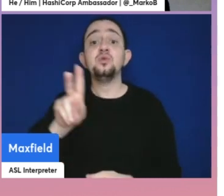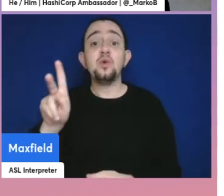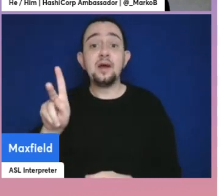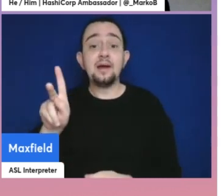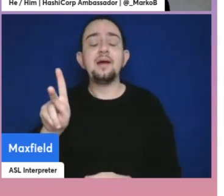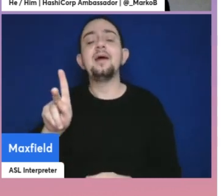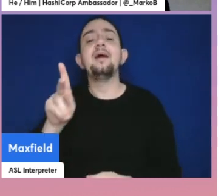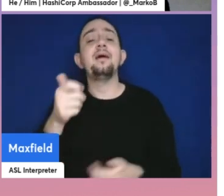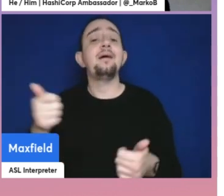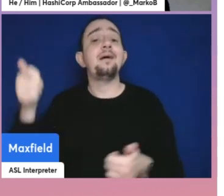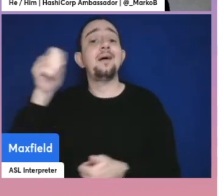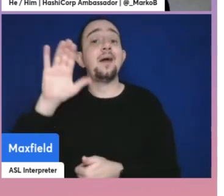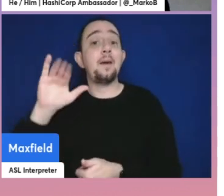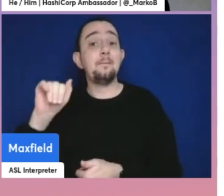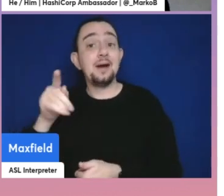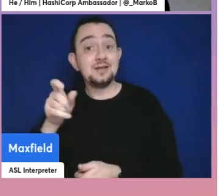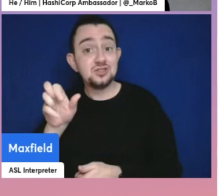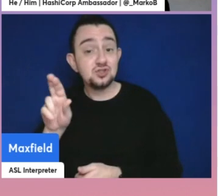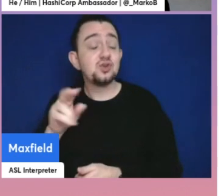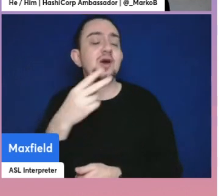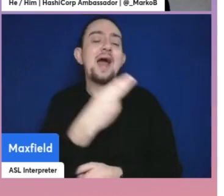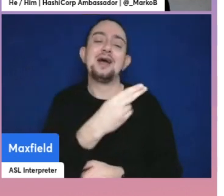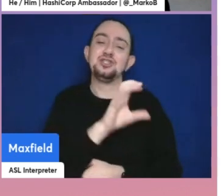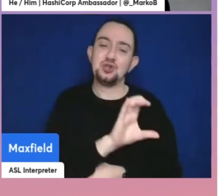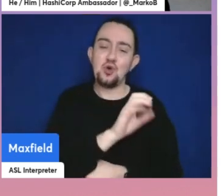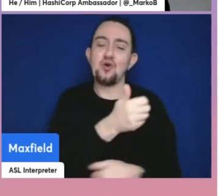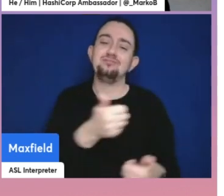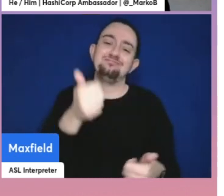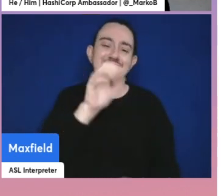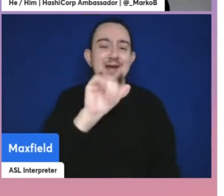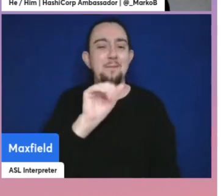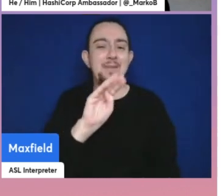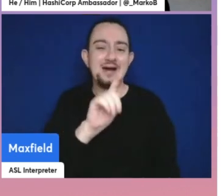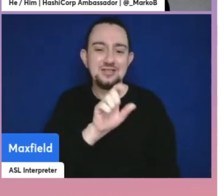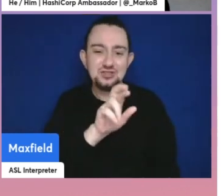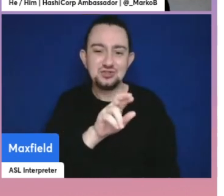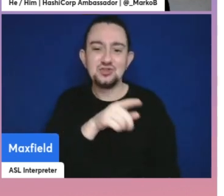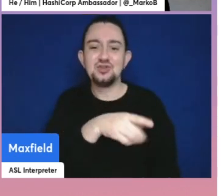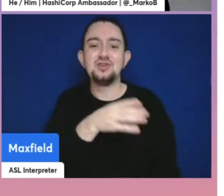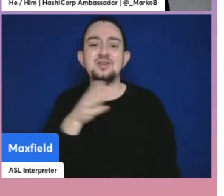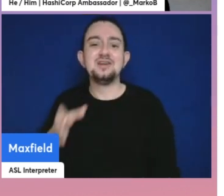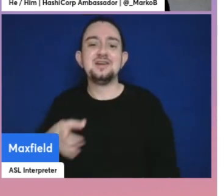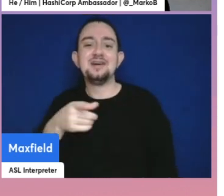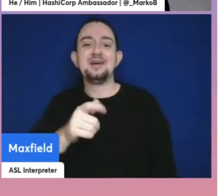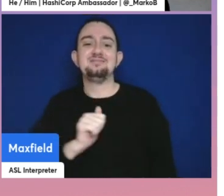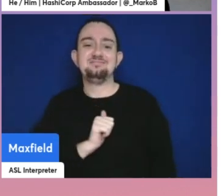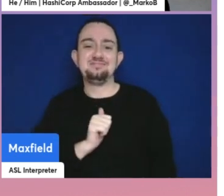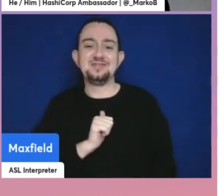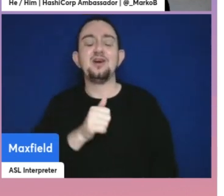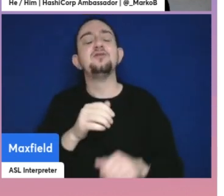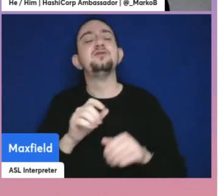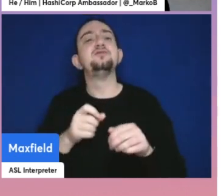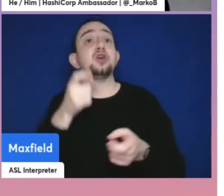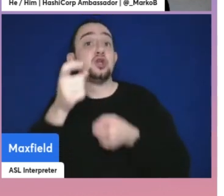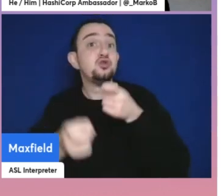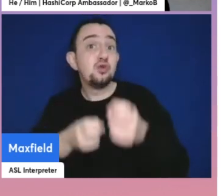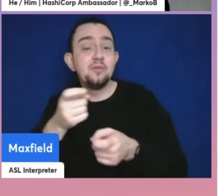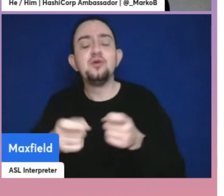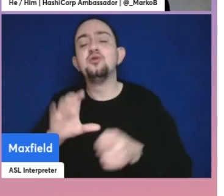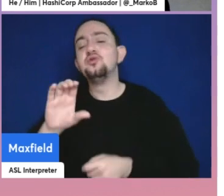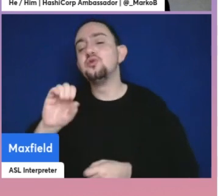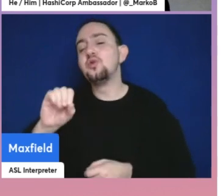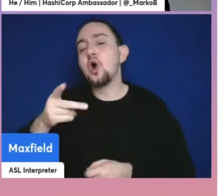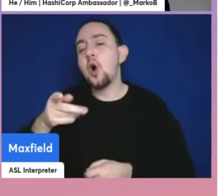source contributor, maintainer, and supporter. You can find me in community. I'm actually one of the maintainers for the RVCD Helm